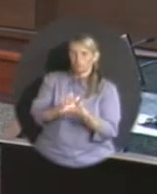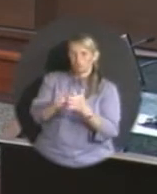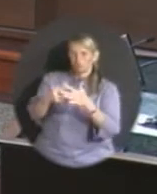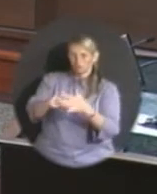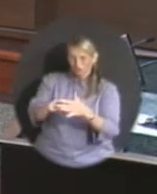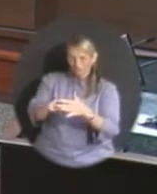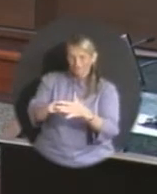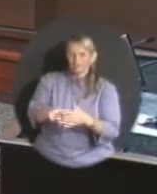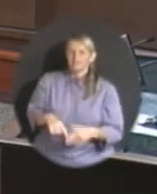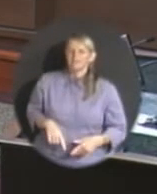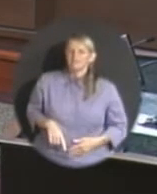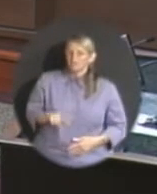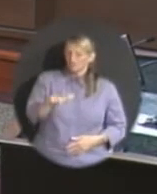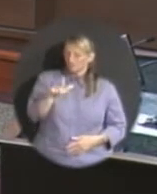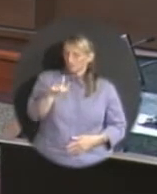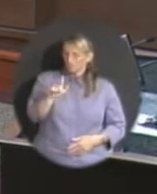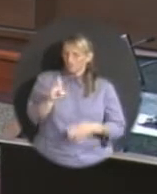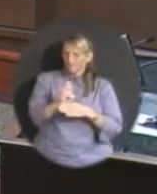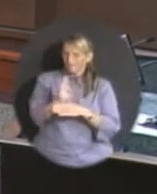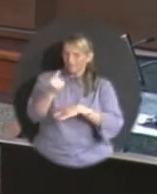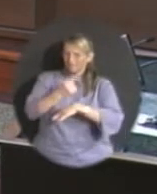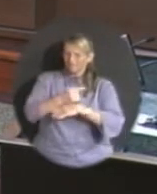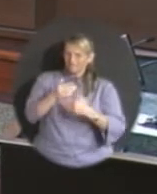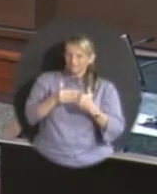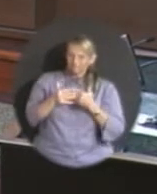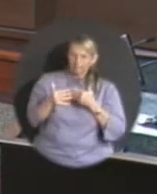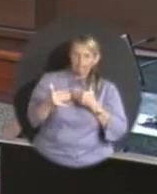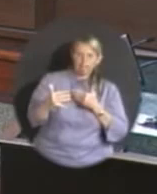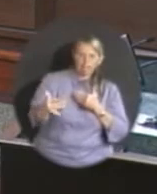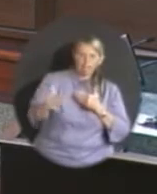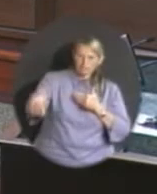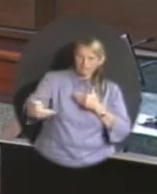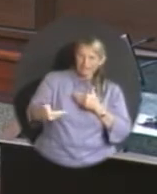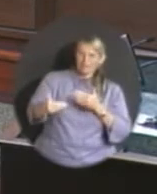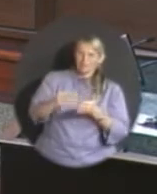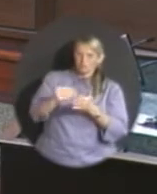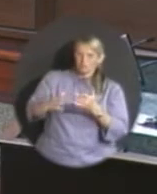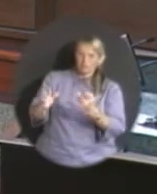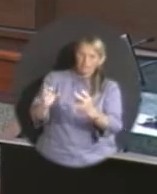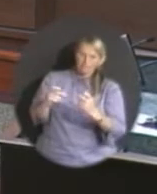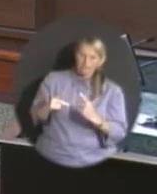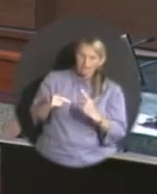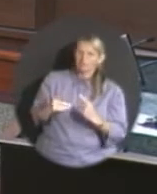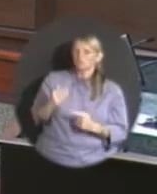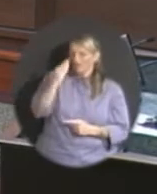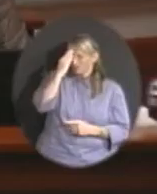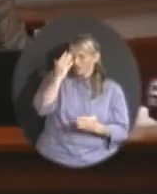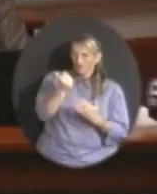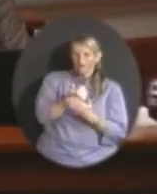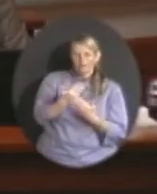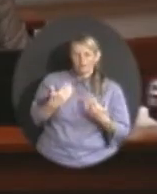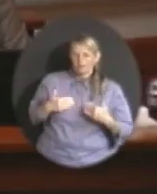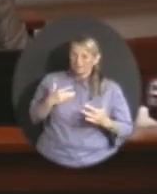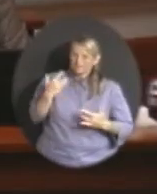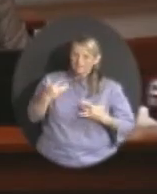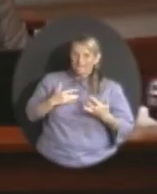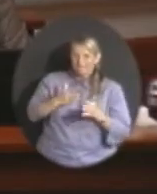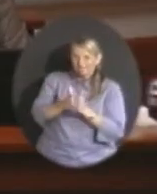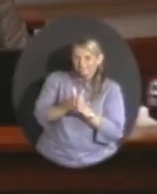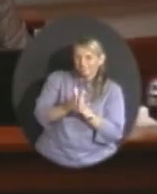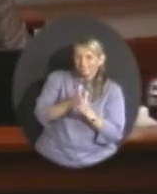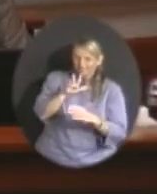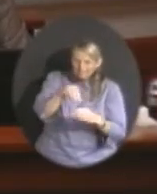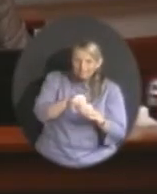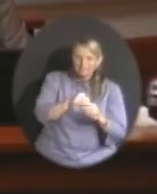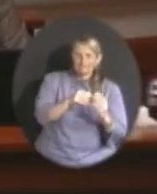are 21 business days away from inviting the kids back in. And so I know things are starting to get exciting in our buildings, and actually exciting